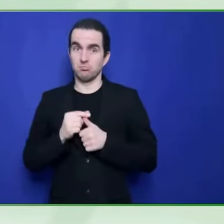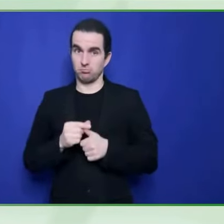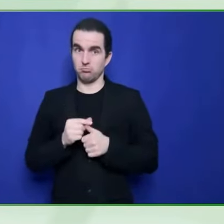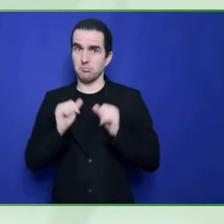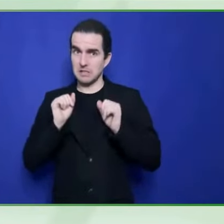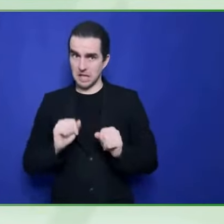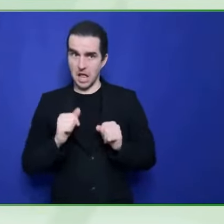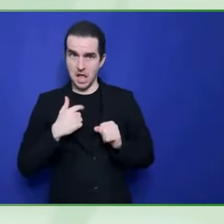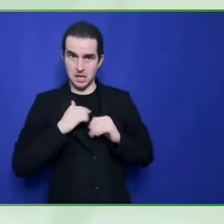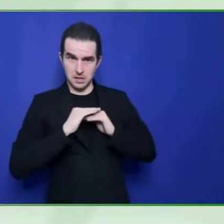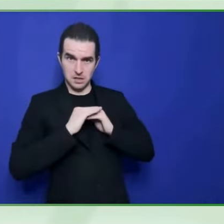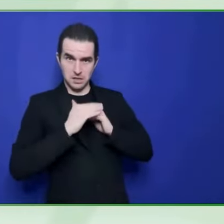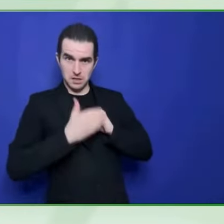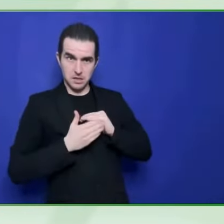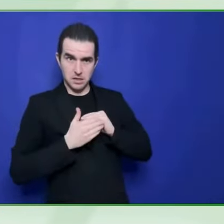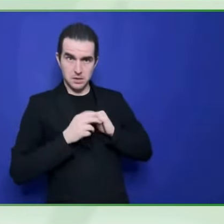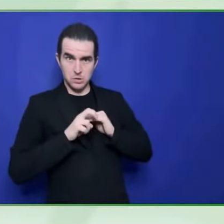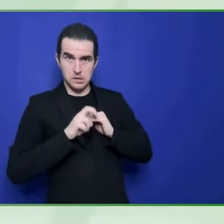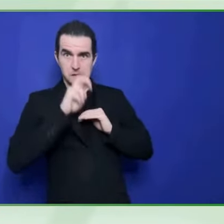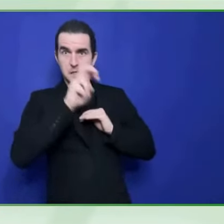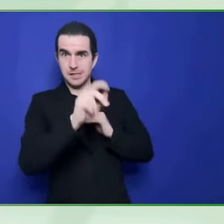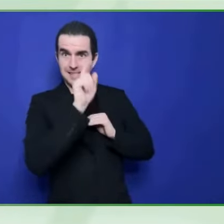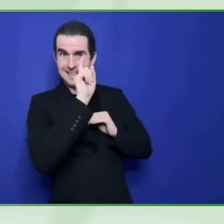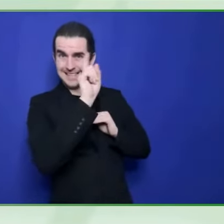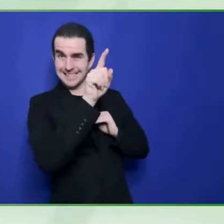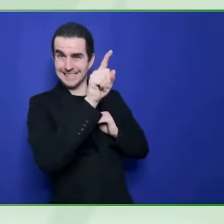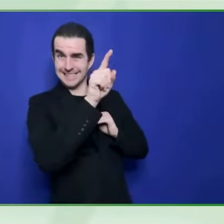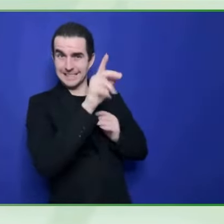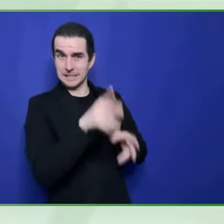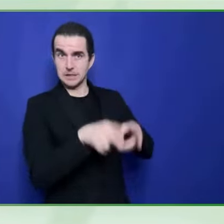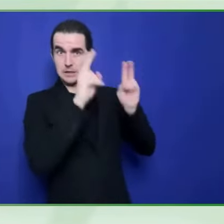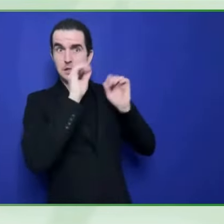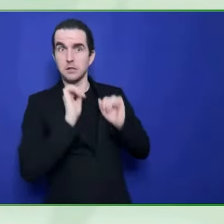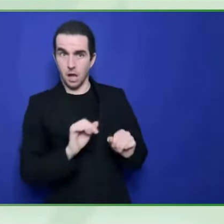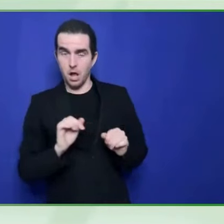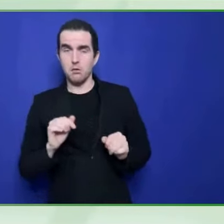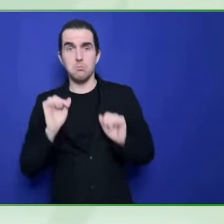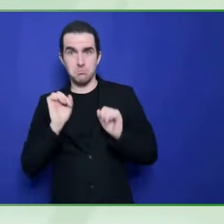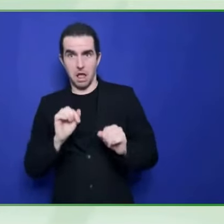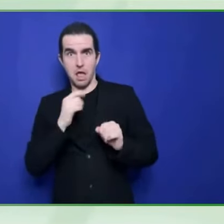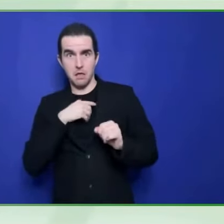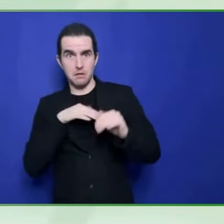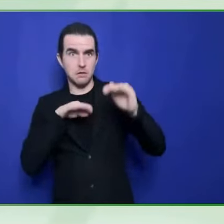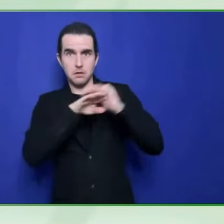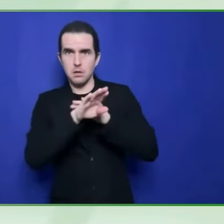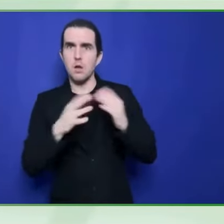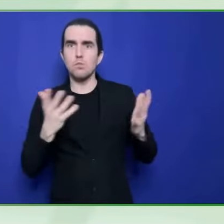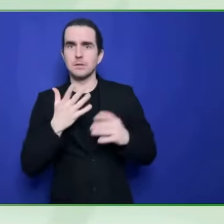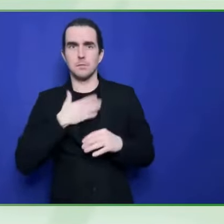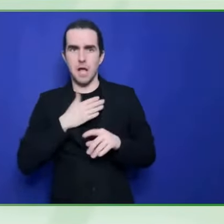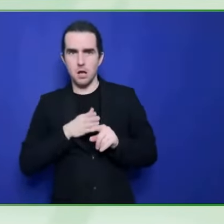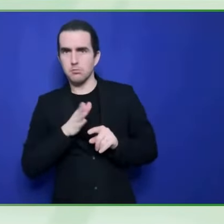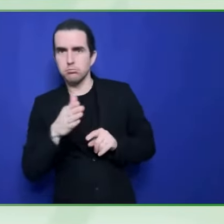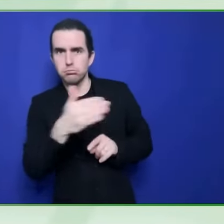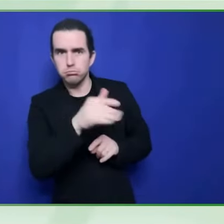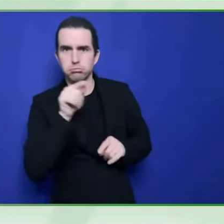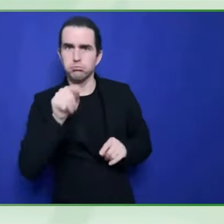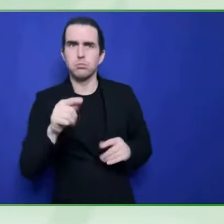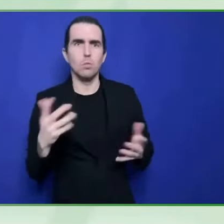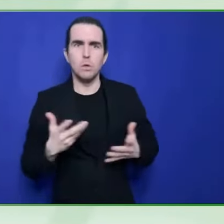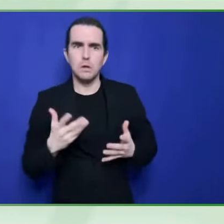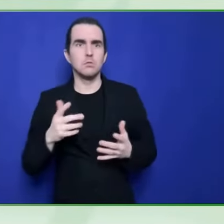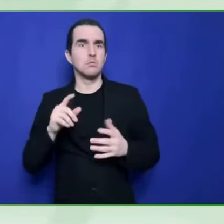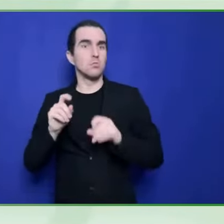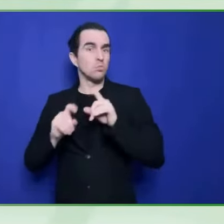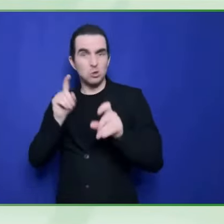are, can we predict in a particular environment where we should put a transportation stop, a